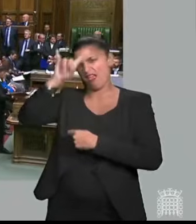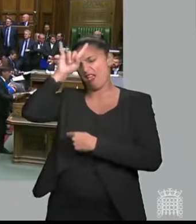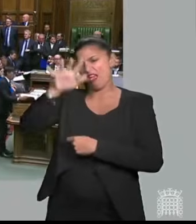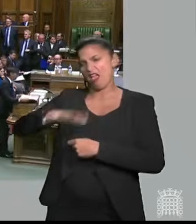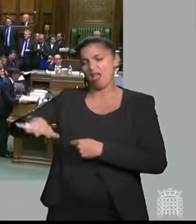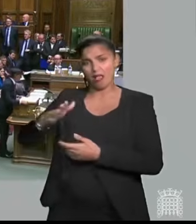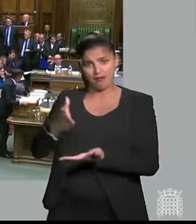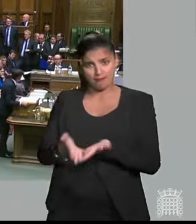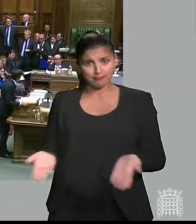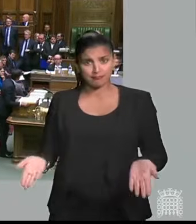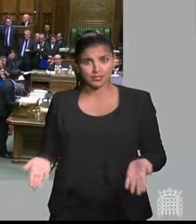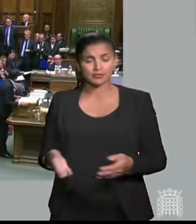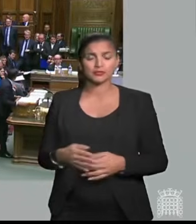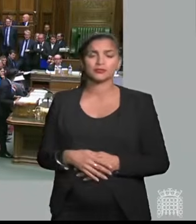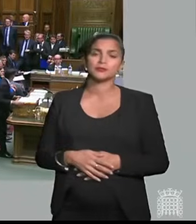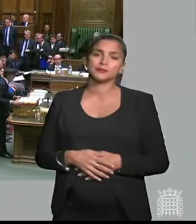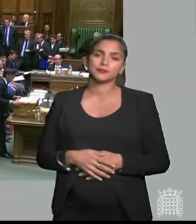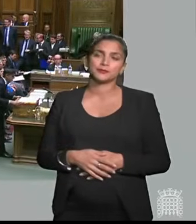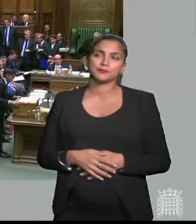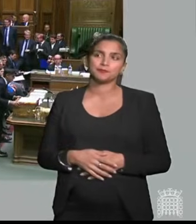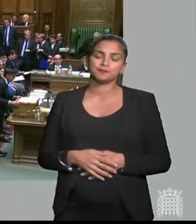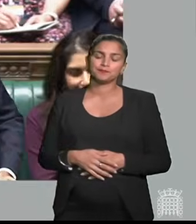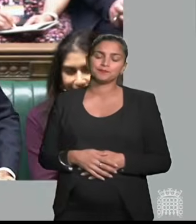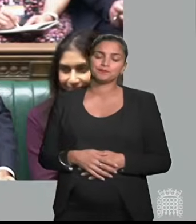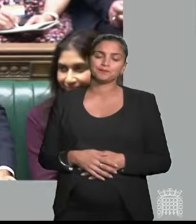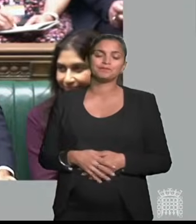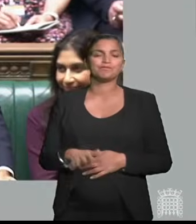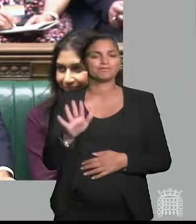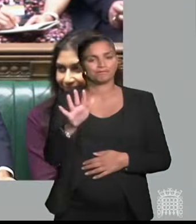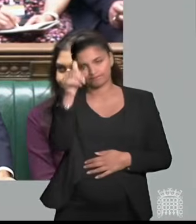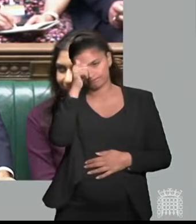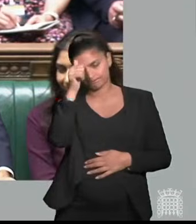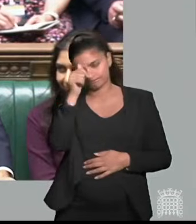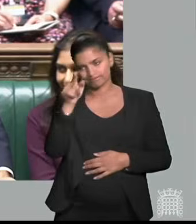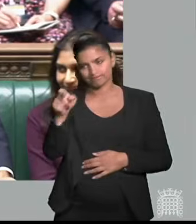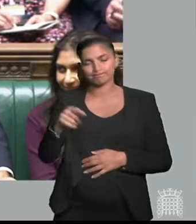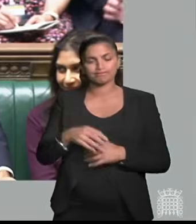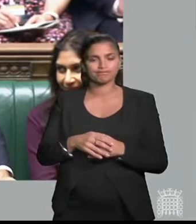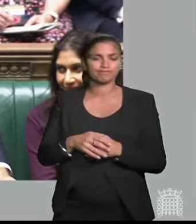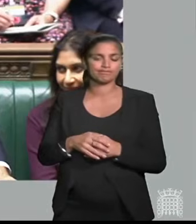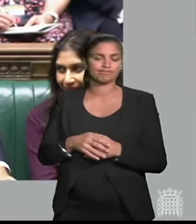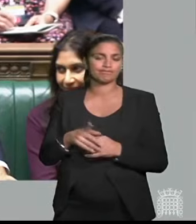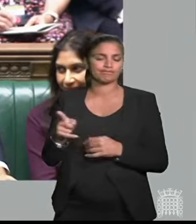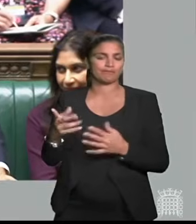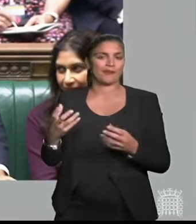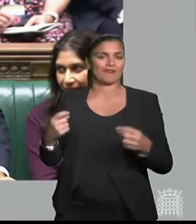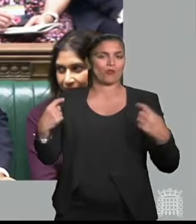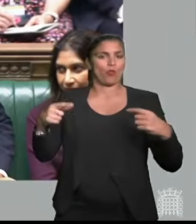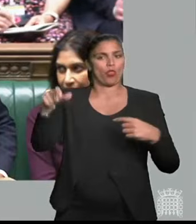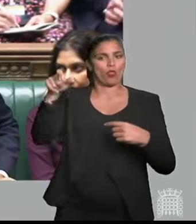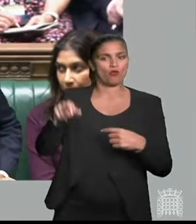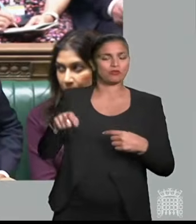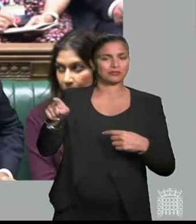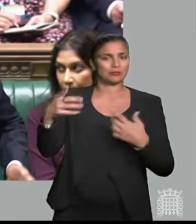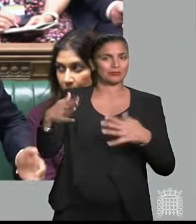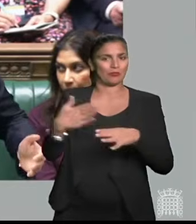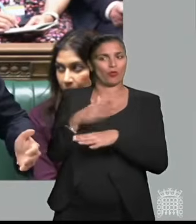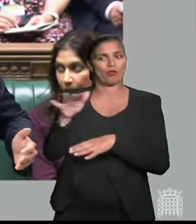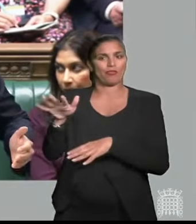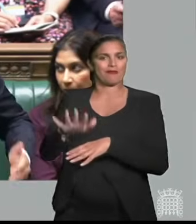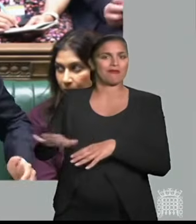Well, Mr. Speaker, I know this is a subject on which my right honourable friend speaks with authority, and I thank him for his previous work in the